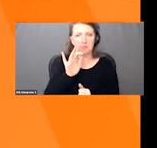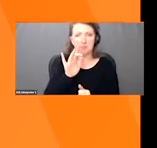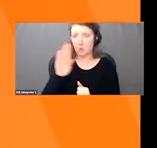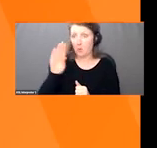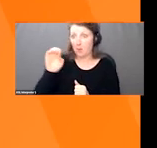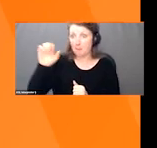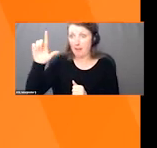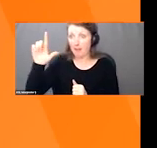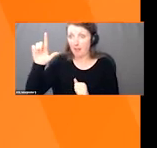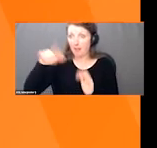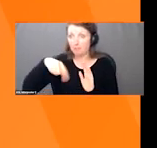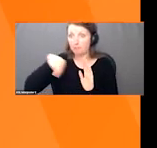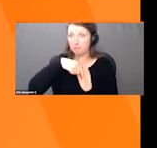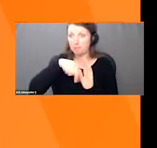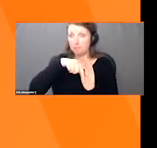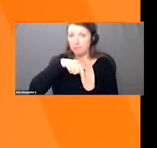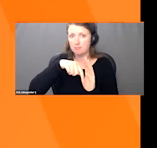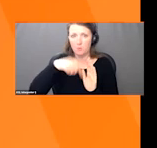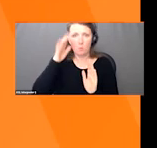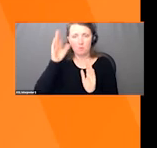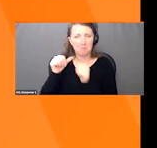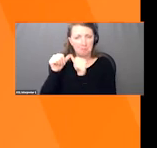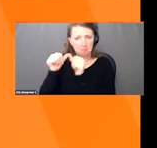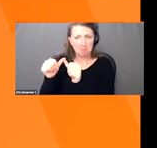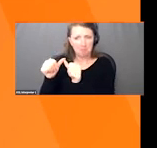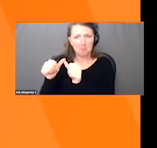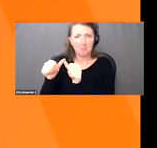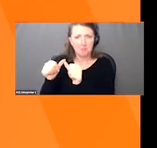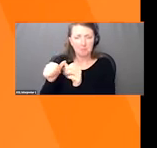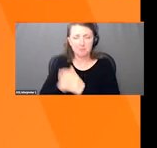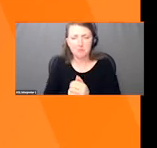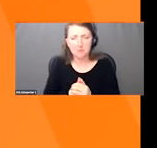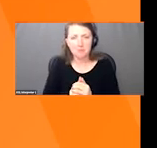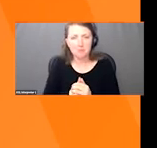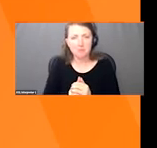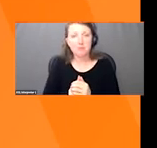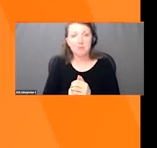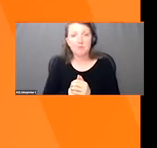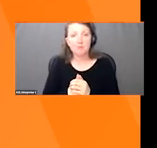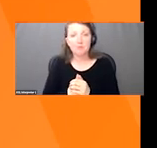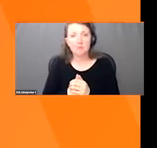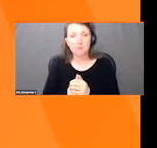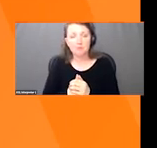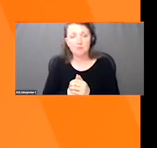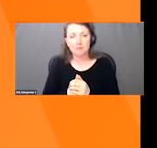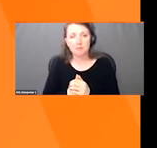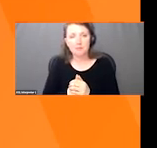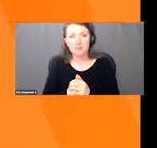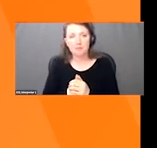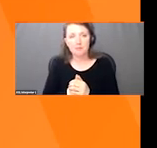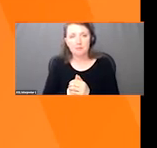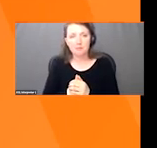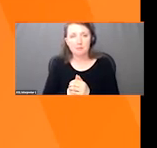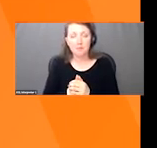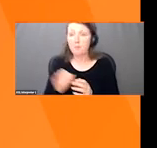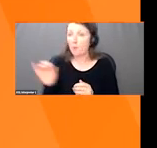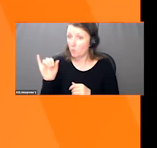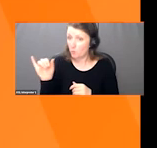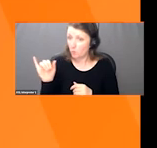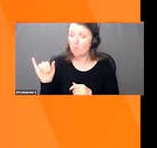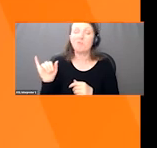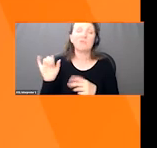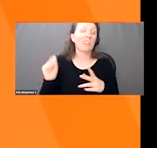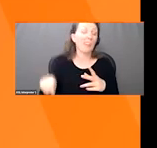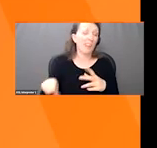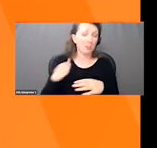now for him. So you don't need to do anything more than that. Additionally, it will allow him to do LinkedIn Live, share a newsletter,